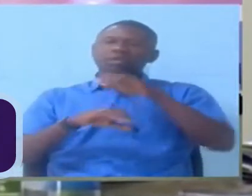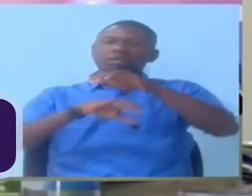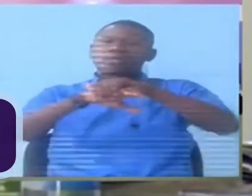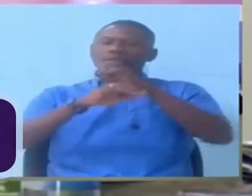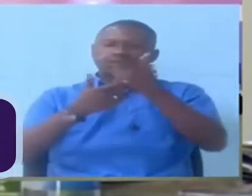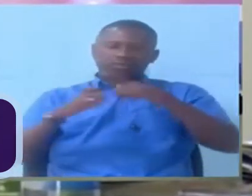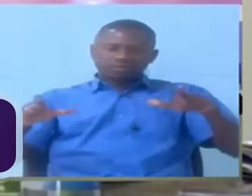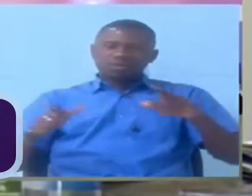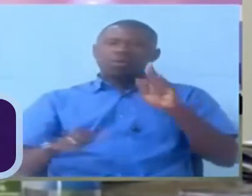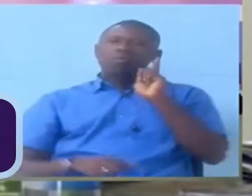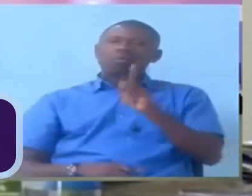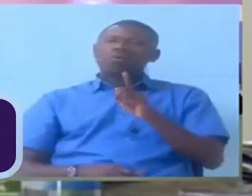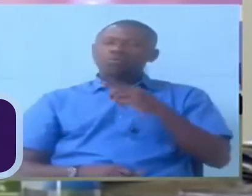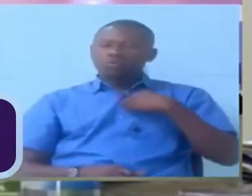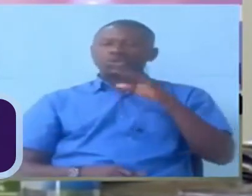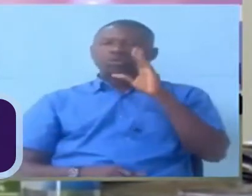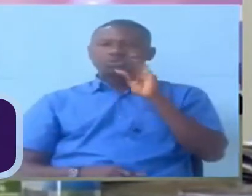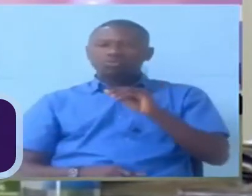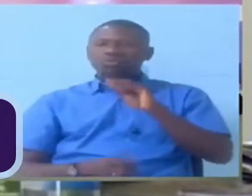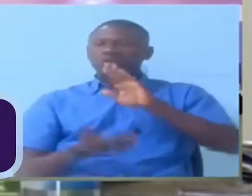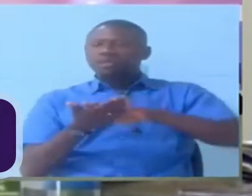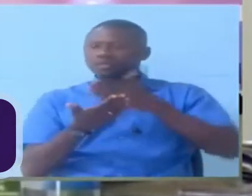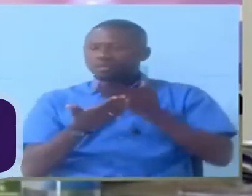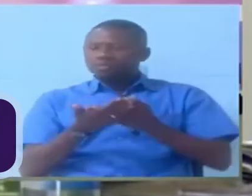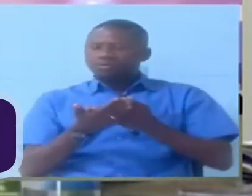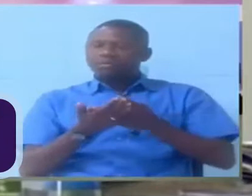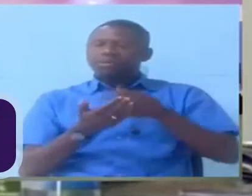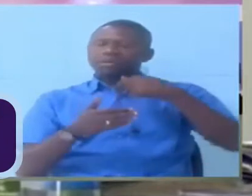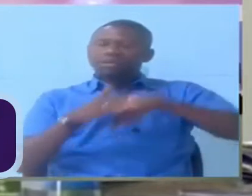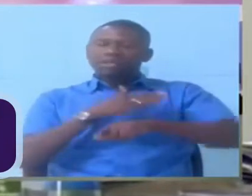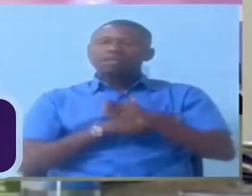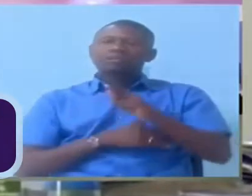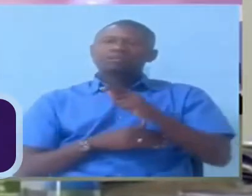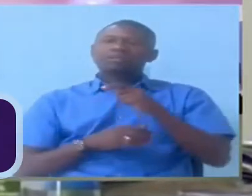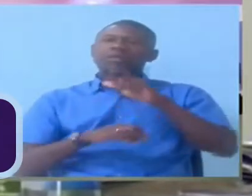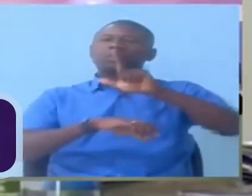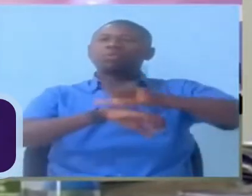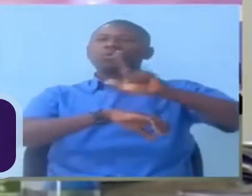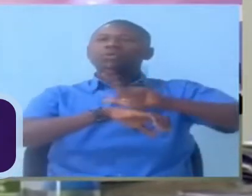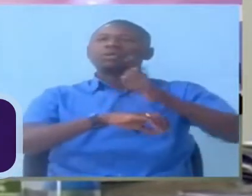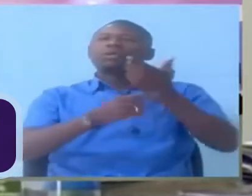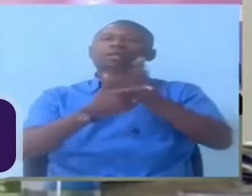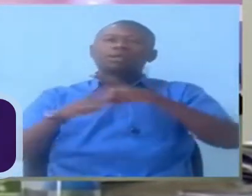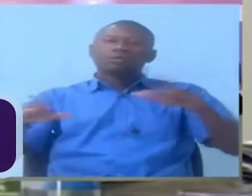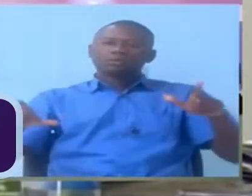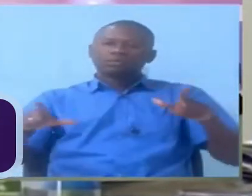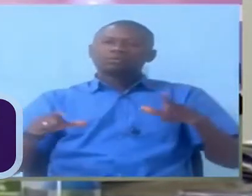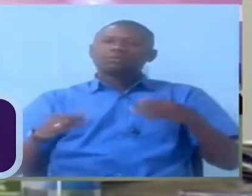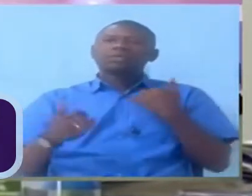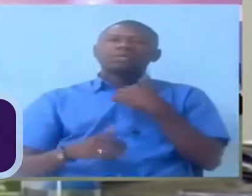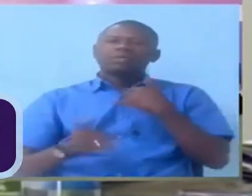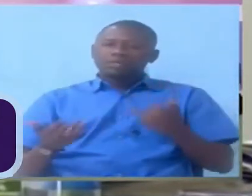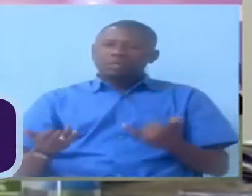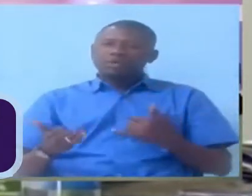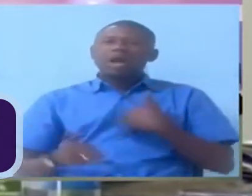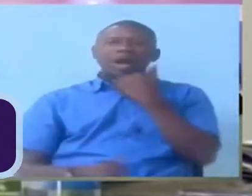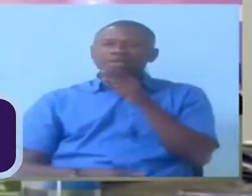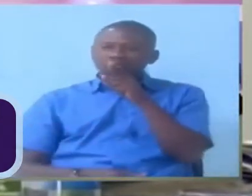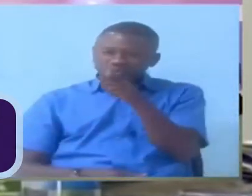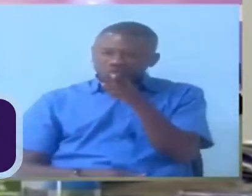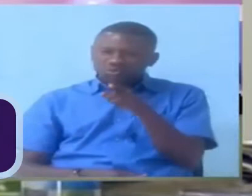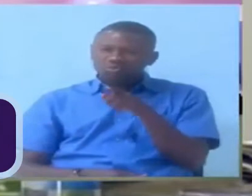TRRC. Thank you, Mr. Mr. Bojang, I know that you are